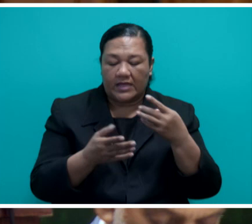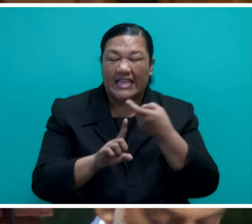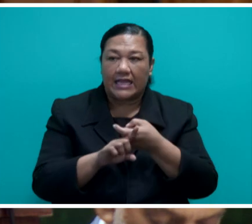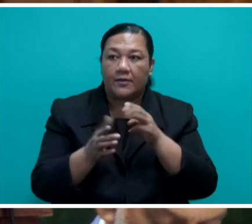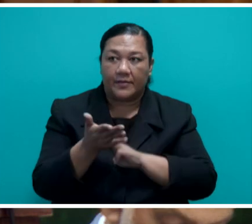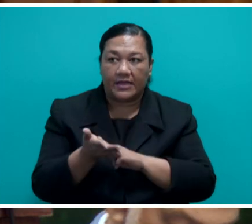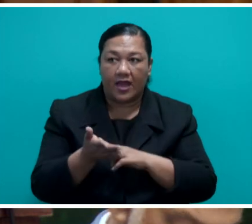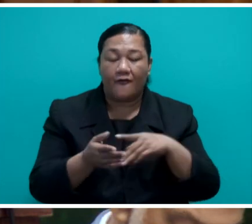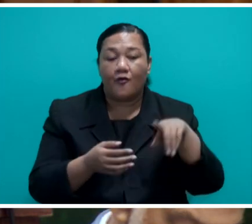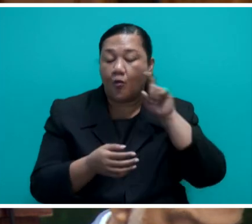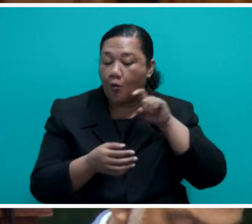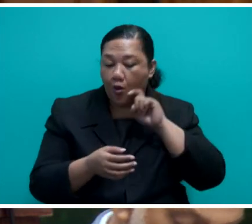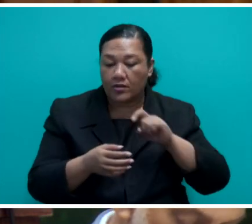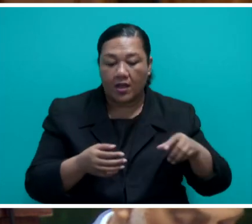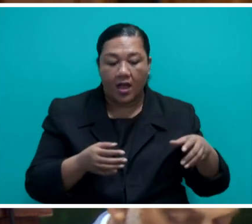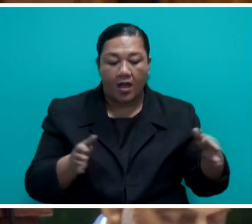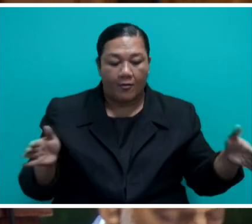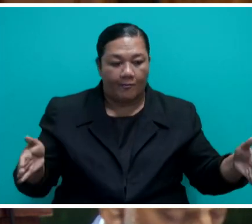ensure sustainability of farmland in the valley.